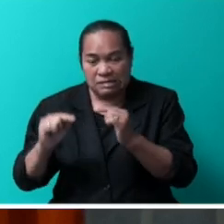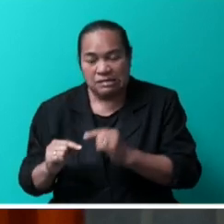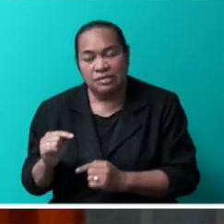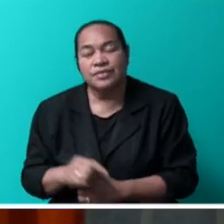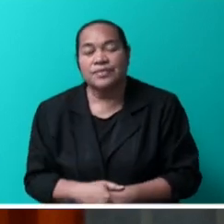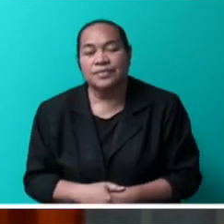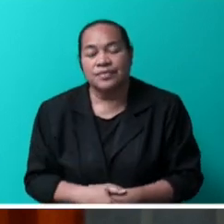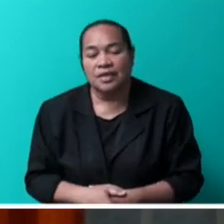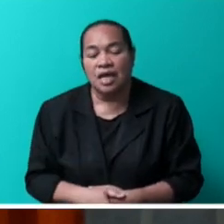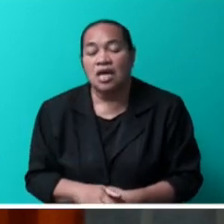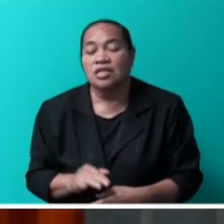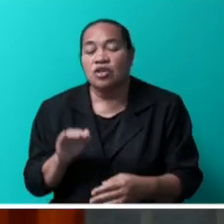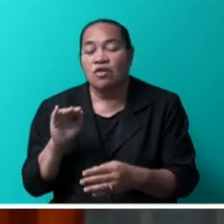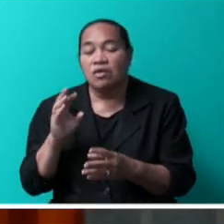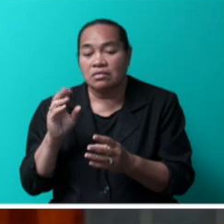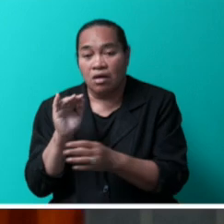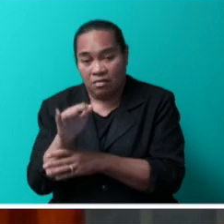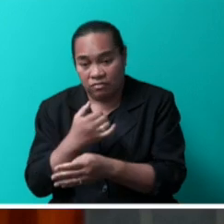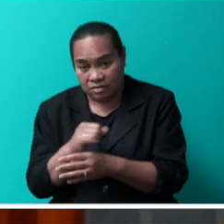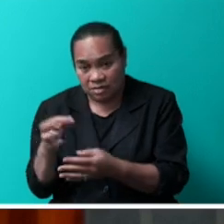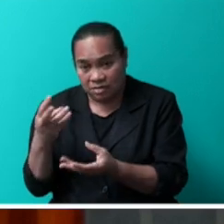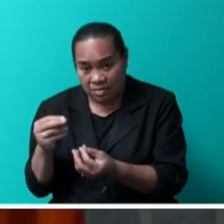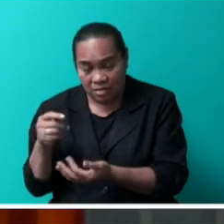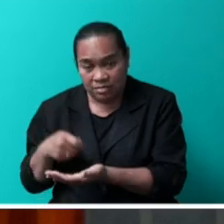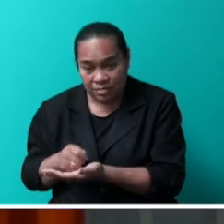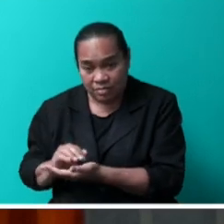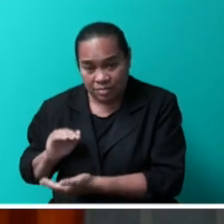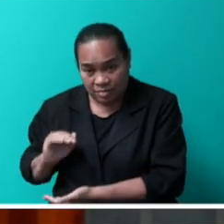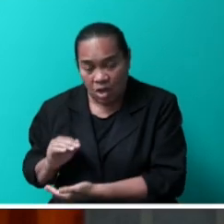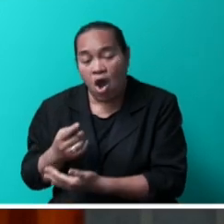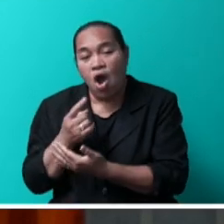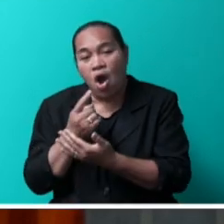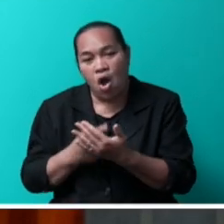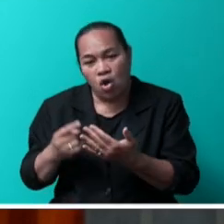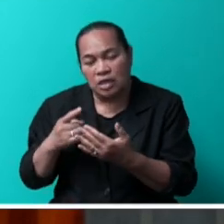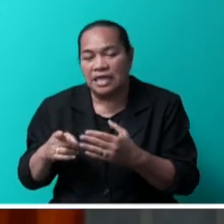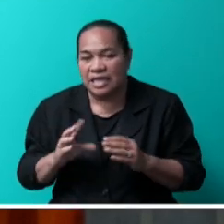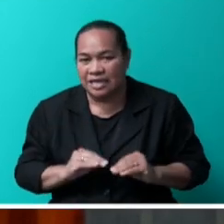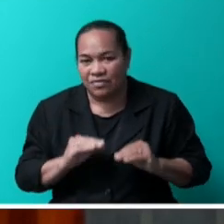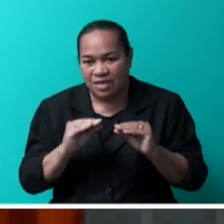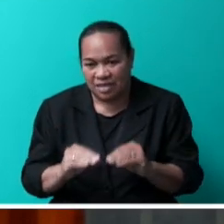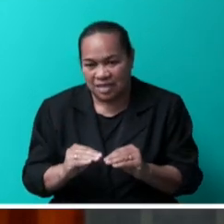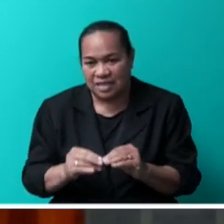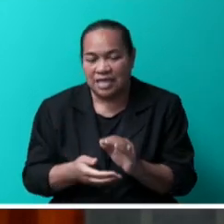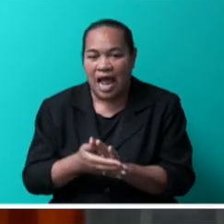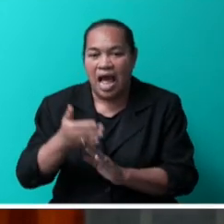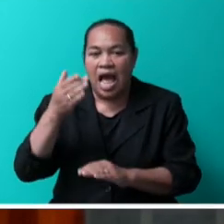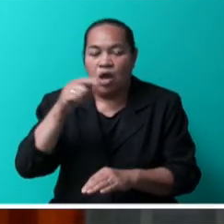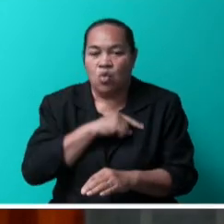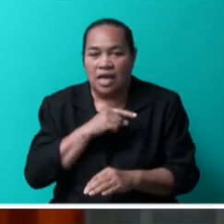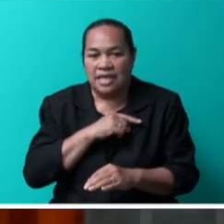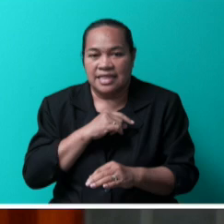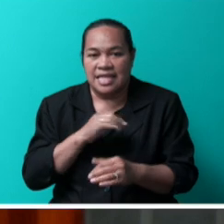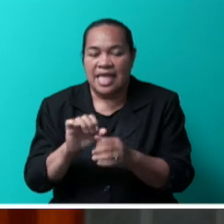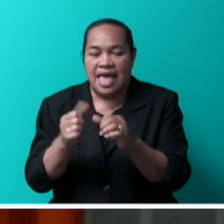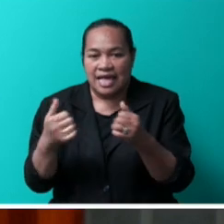And foreign reserves, Mr. Speaker, sir, are wholly invested in high quality assets with